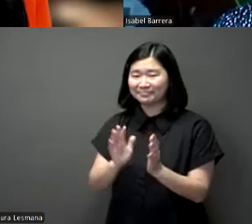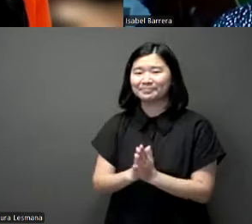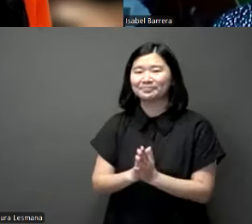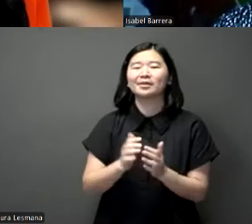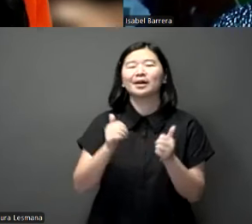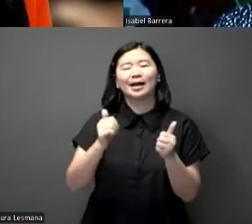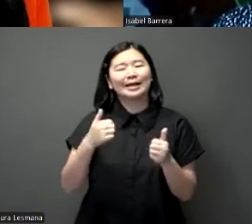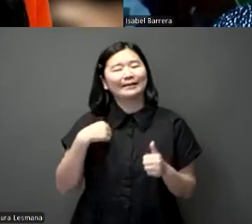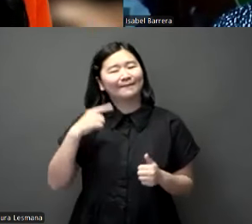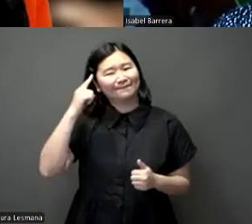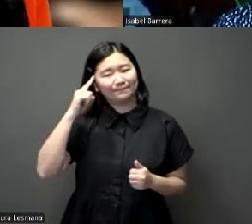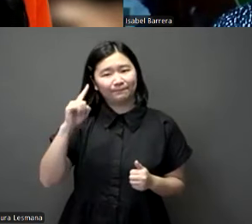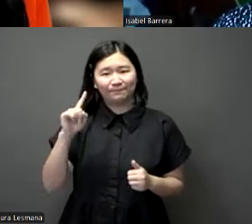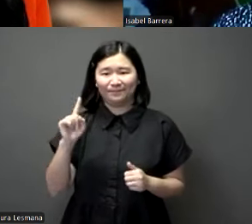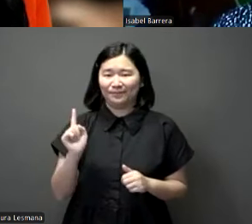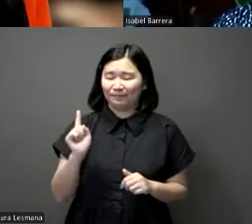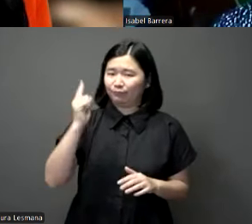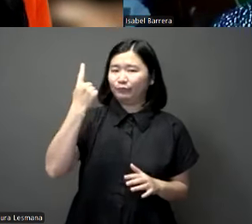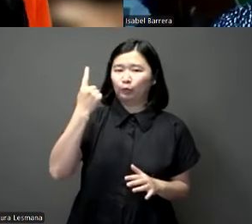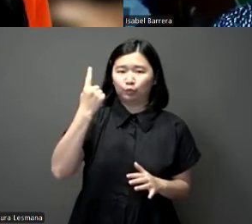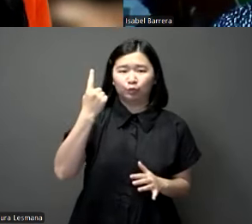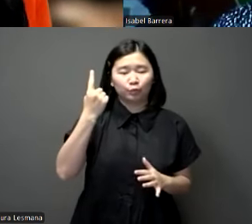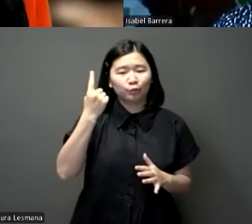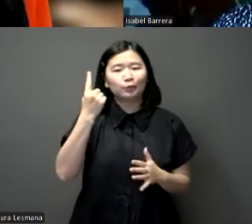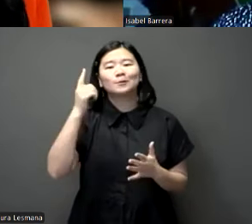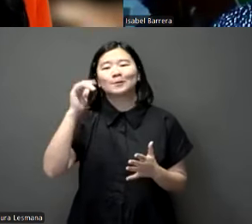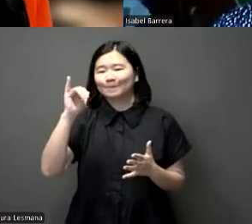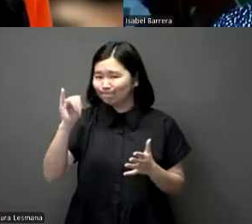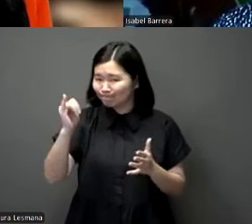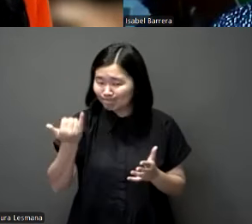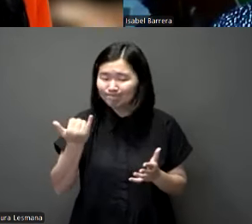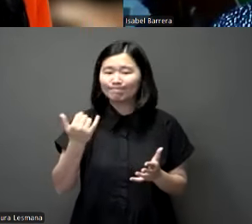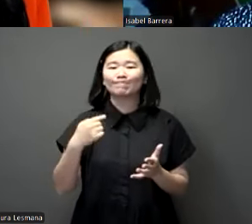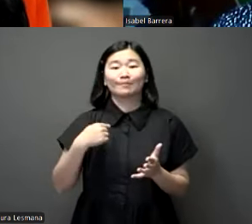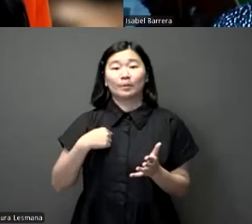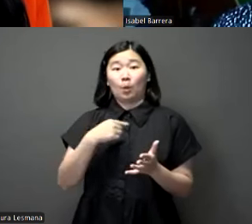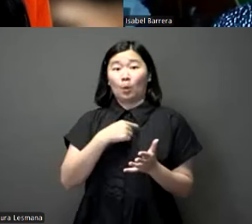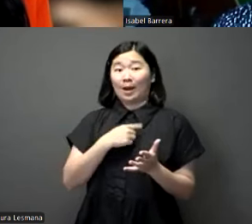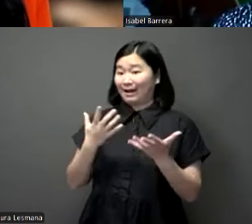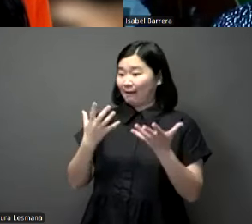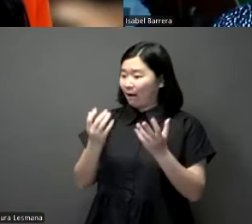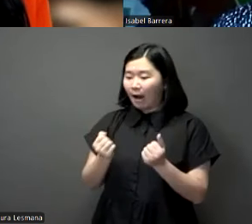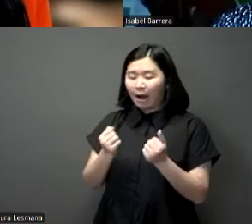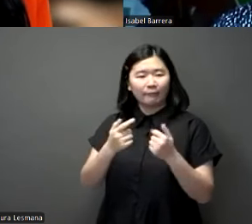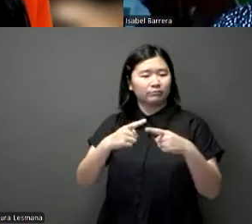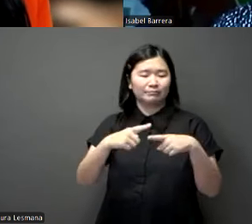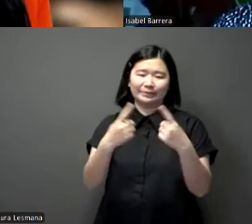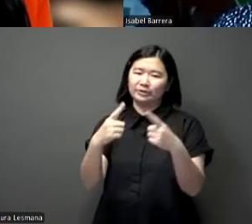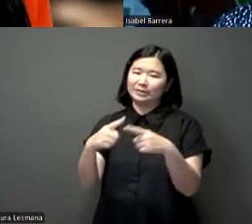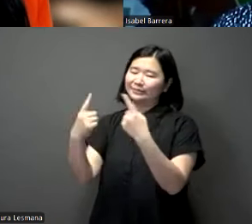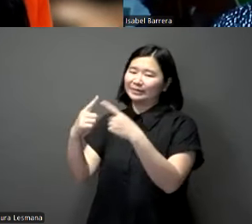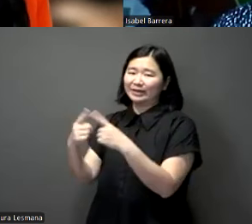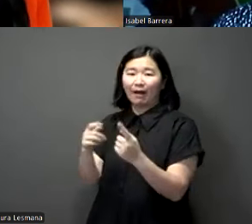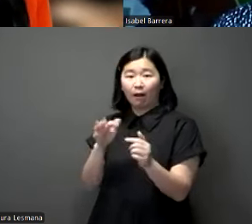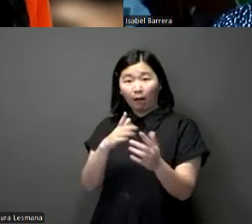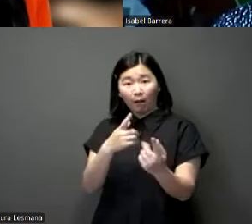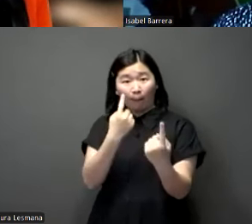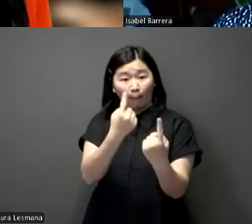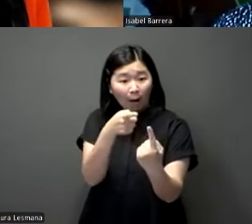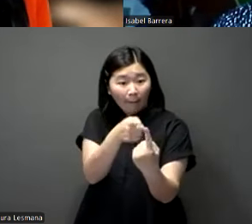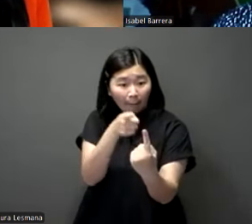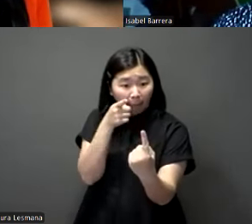is different with different ways. We have to first and foremost understand what are the population that we're analyzing. Are we looking